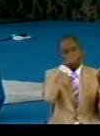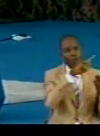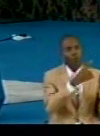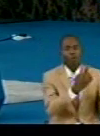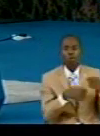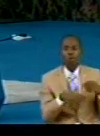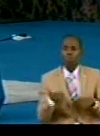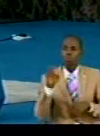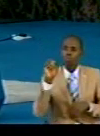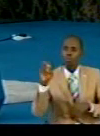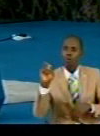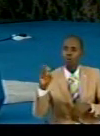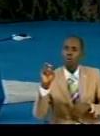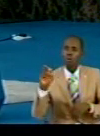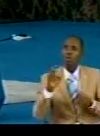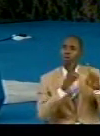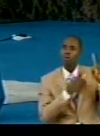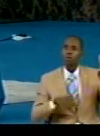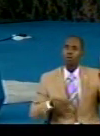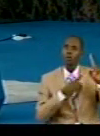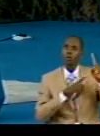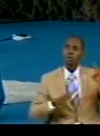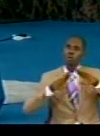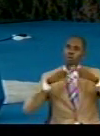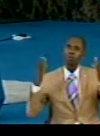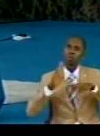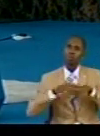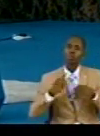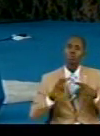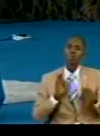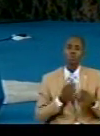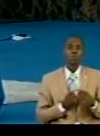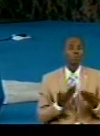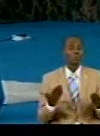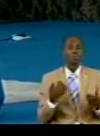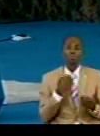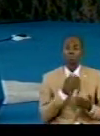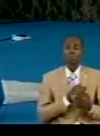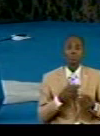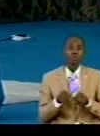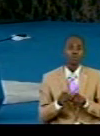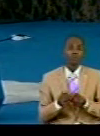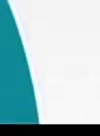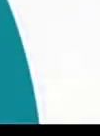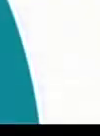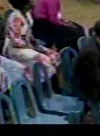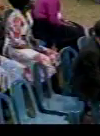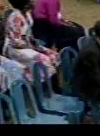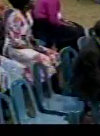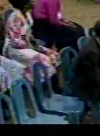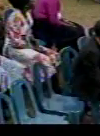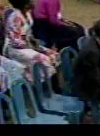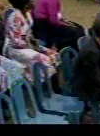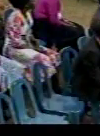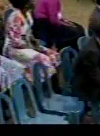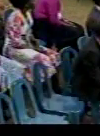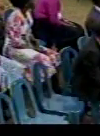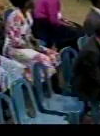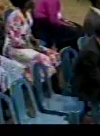Lord, open unto us. It's too late, and I know.